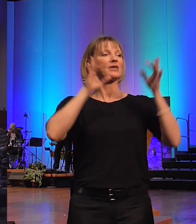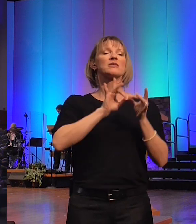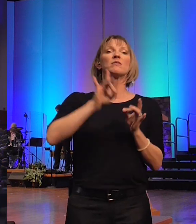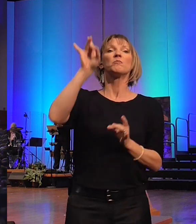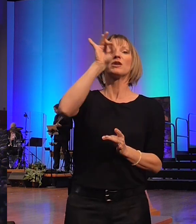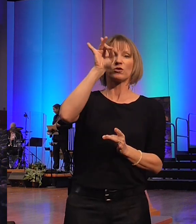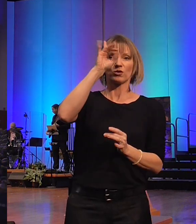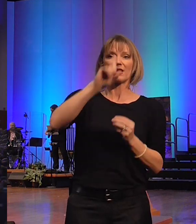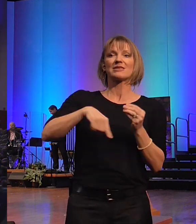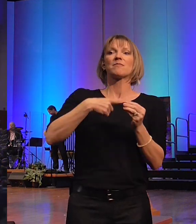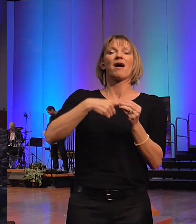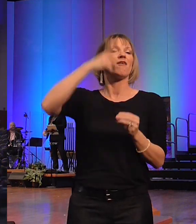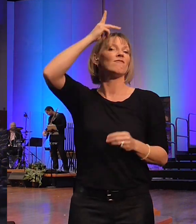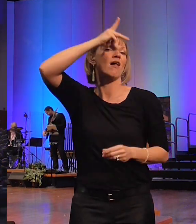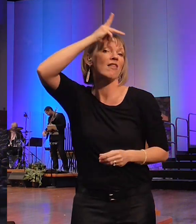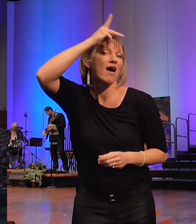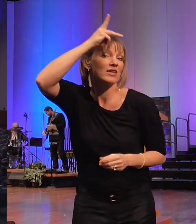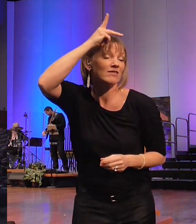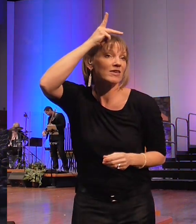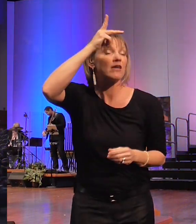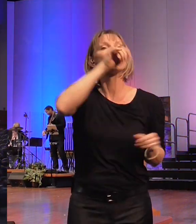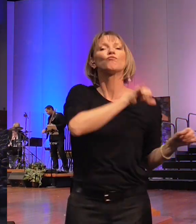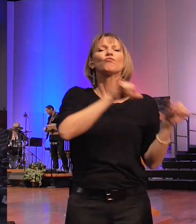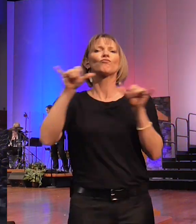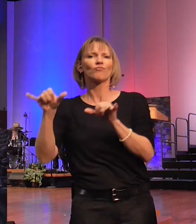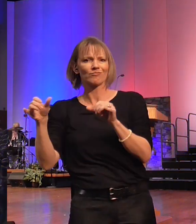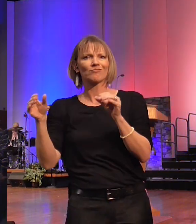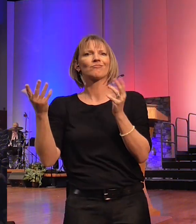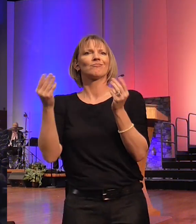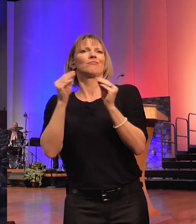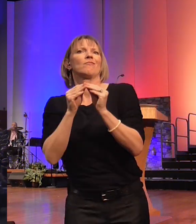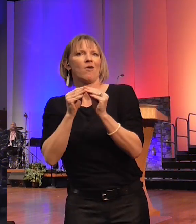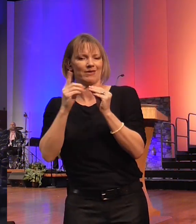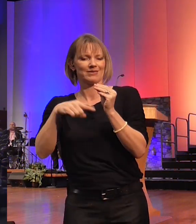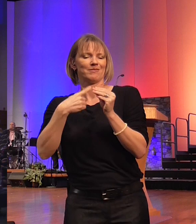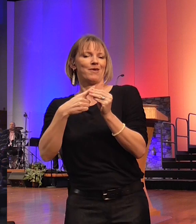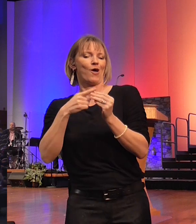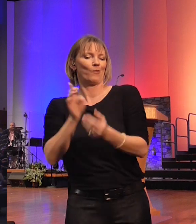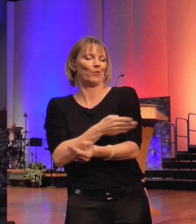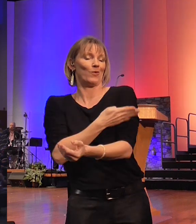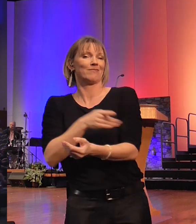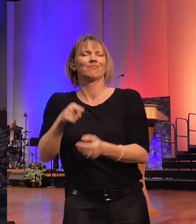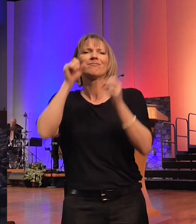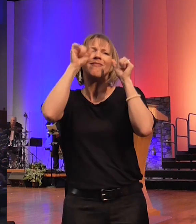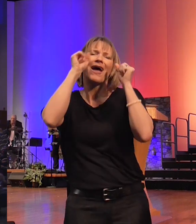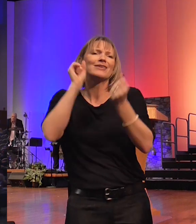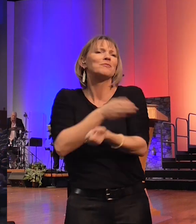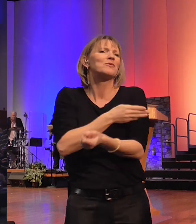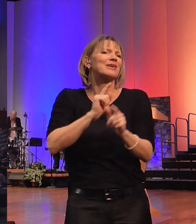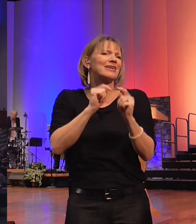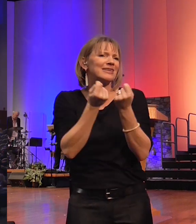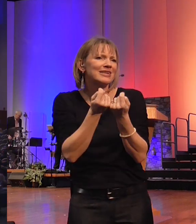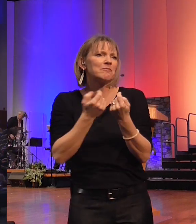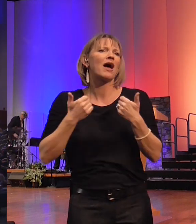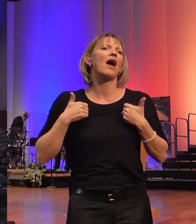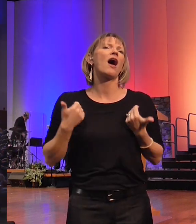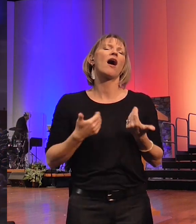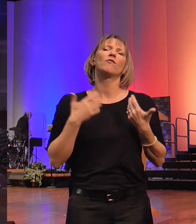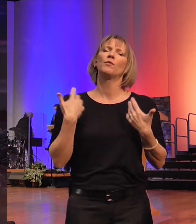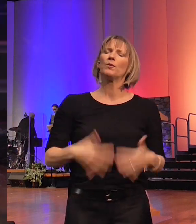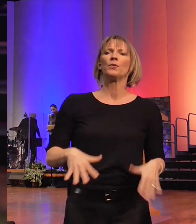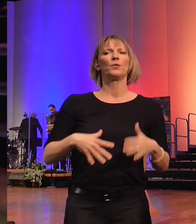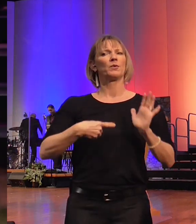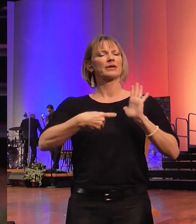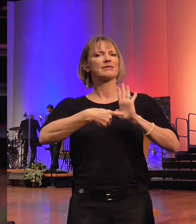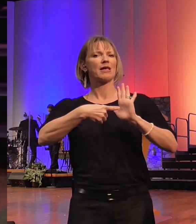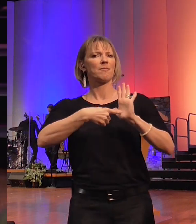Spirituality is about philosophy, but just as much, and if not more, sometimes it's about music. And this incredible music team have such a great example